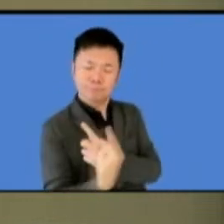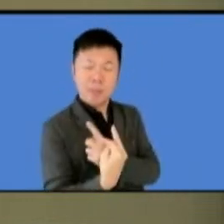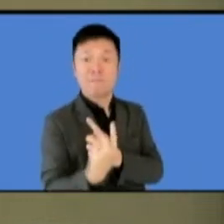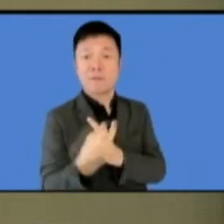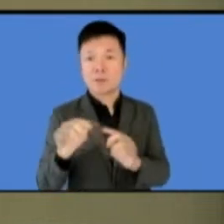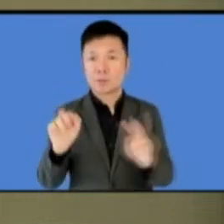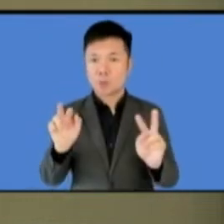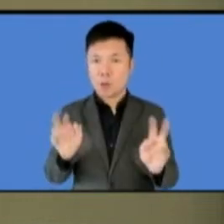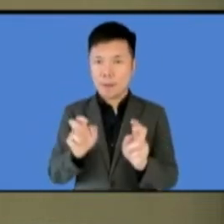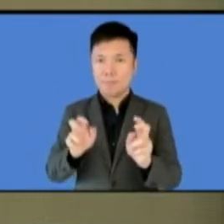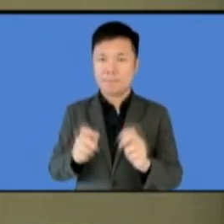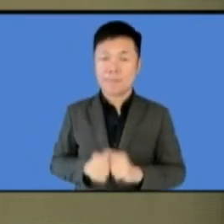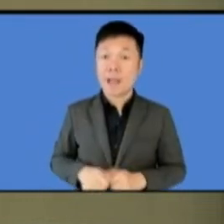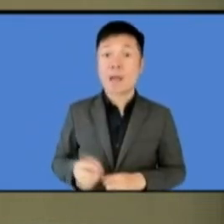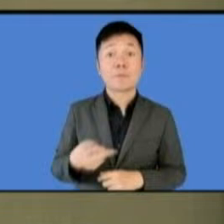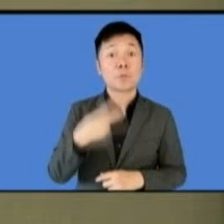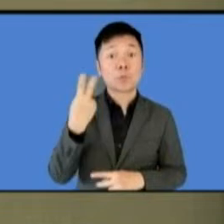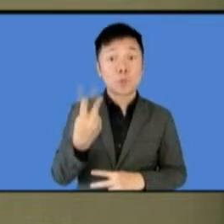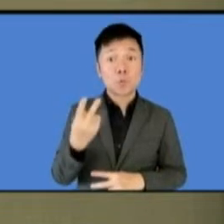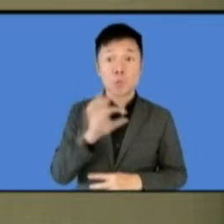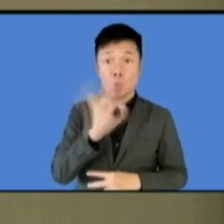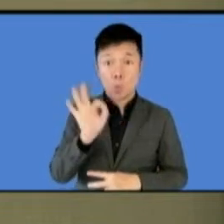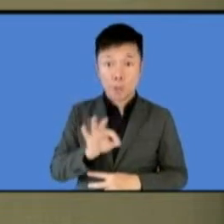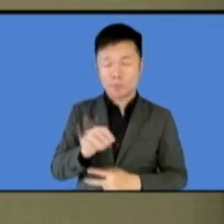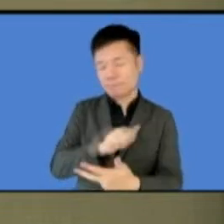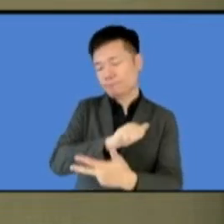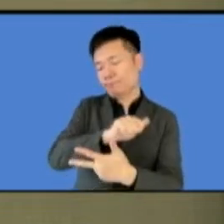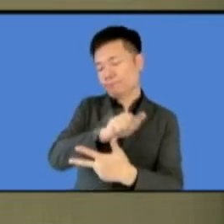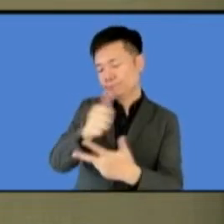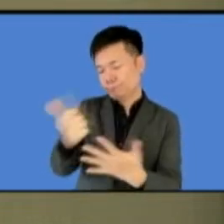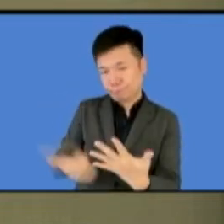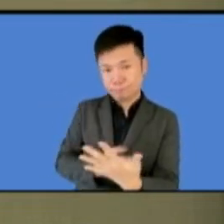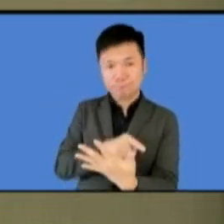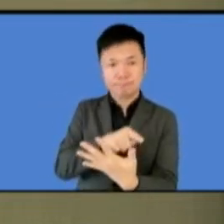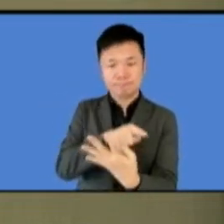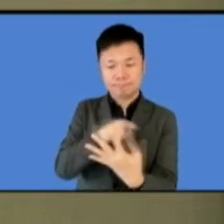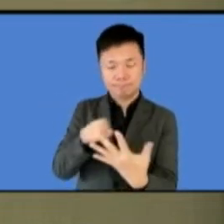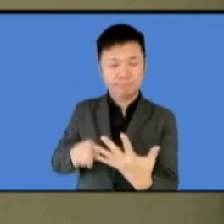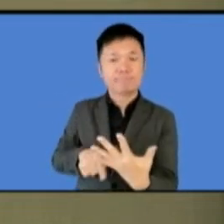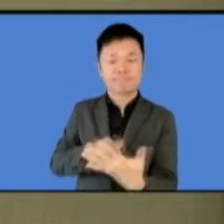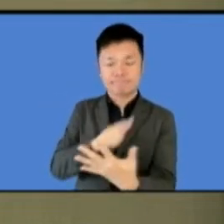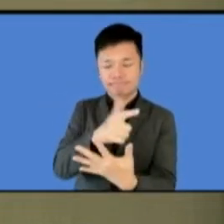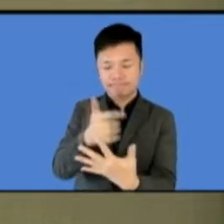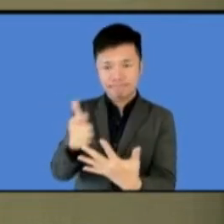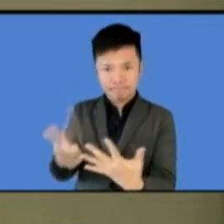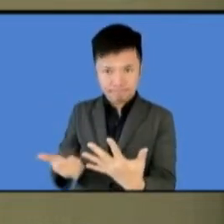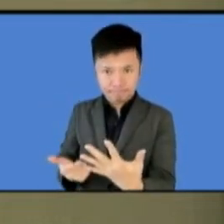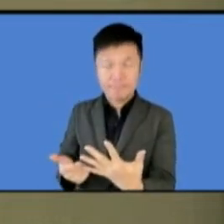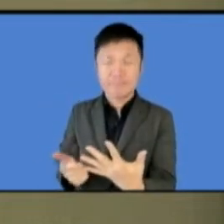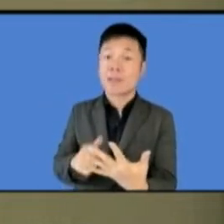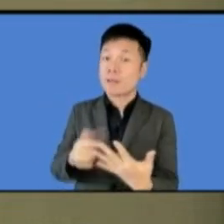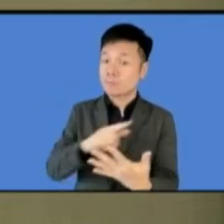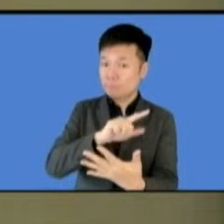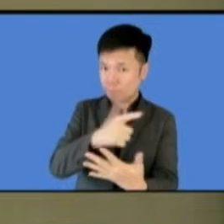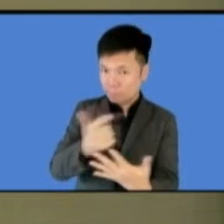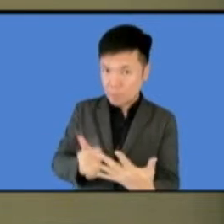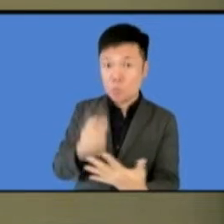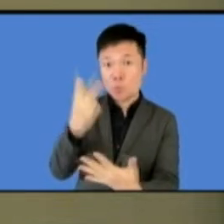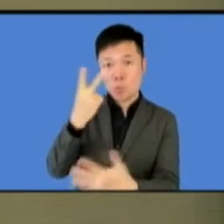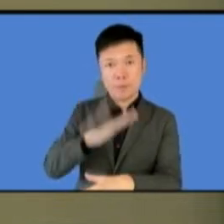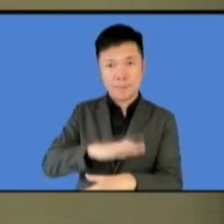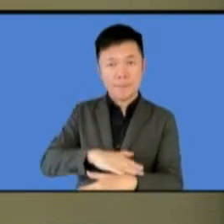will pose 2 rounds of questions to the panelists, and there will then be Q&A from the